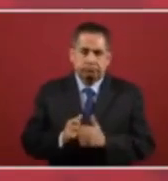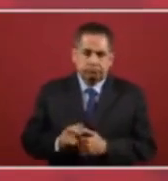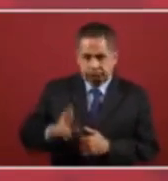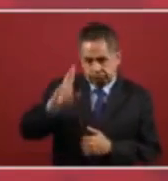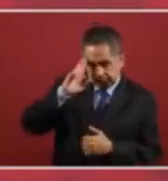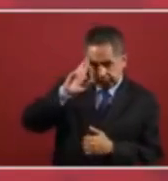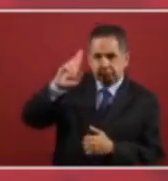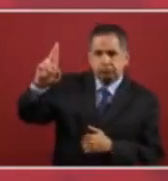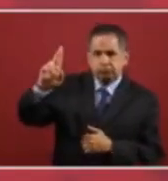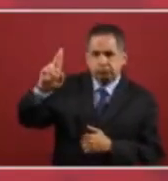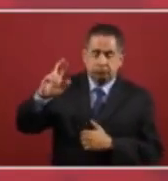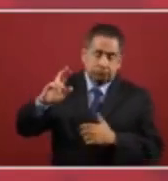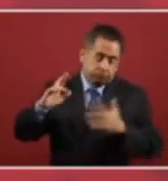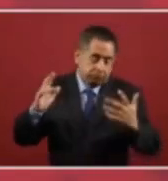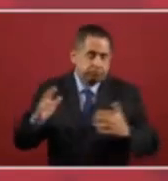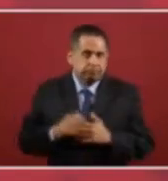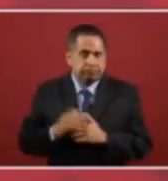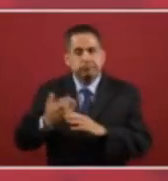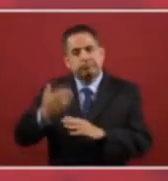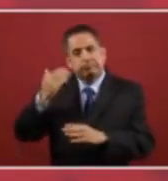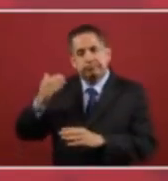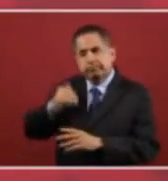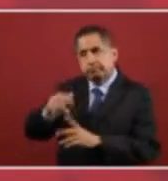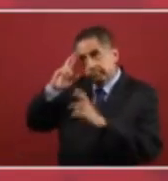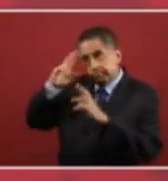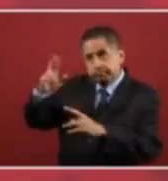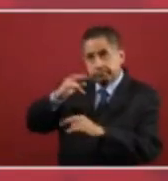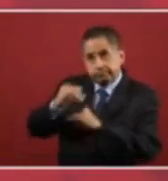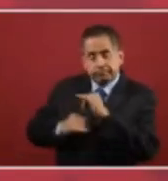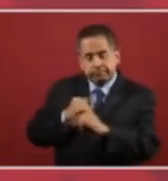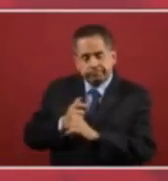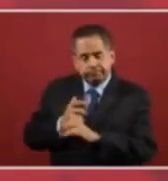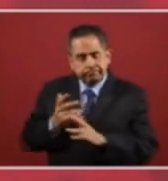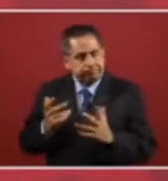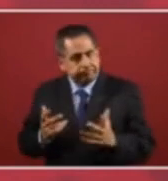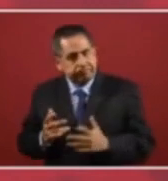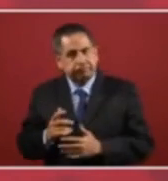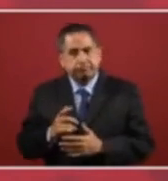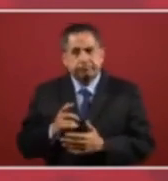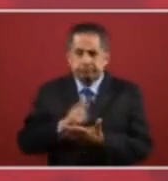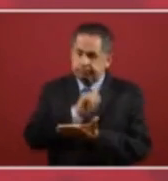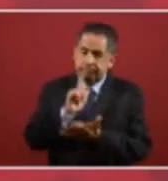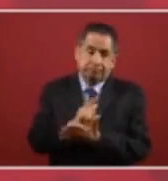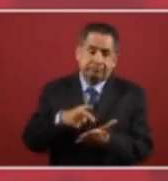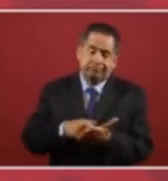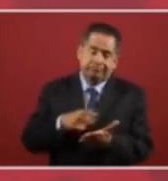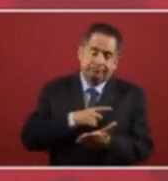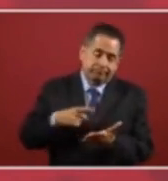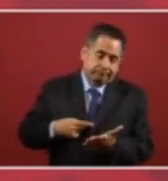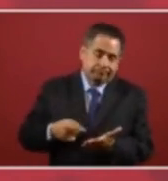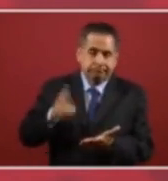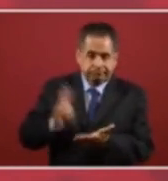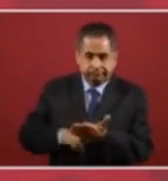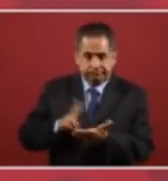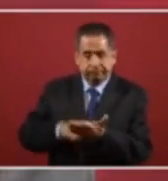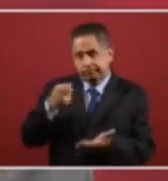of respect to the agreements and respect to the legality